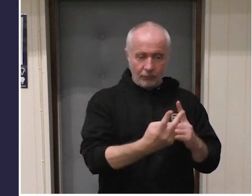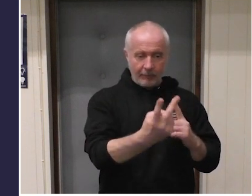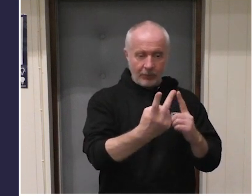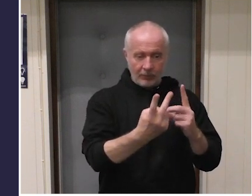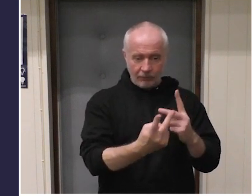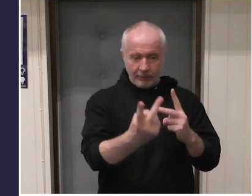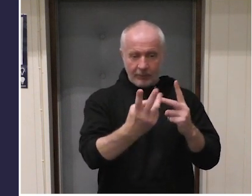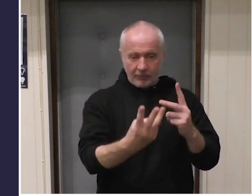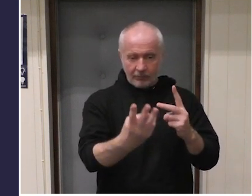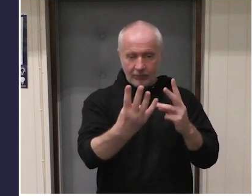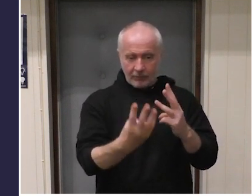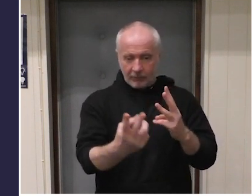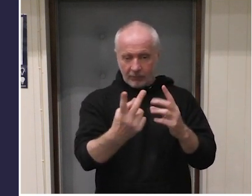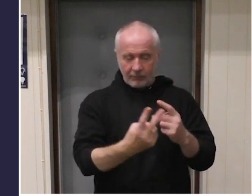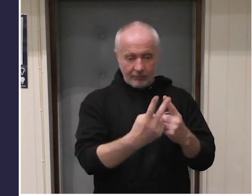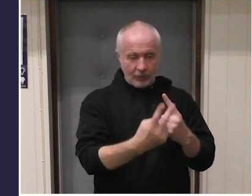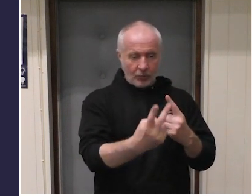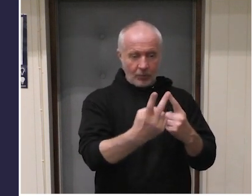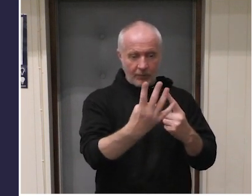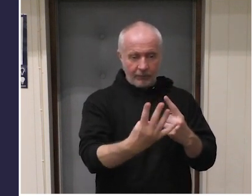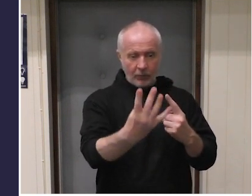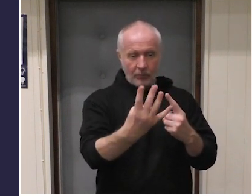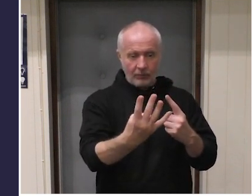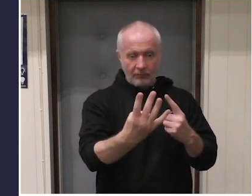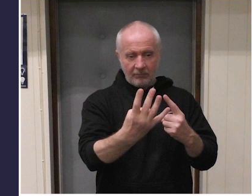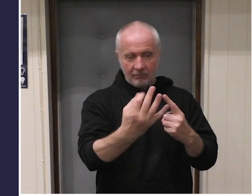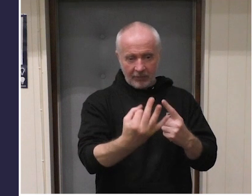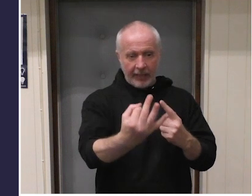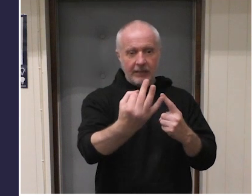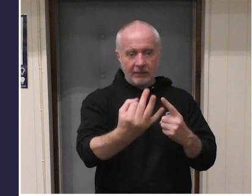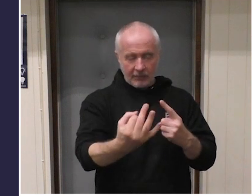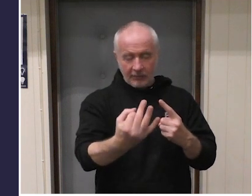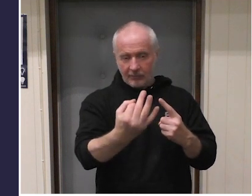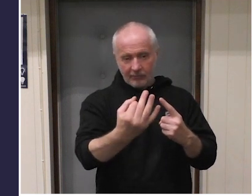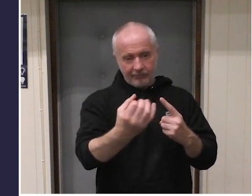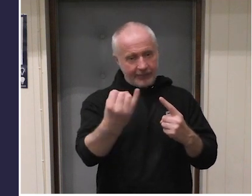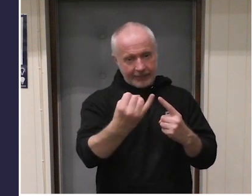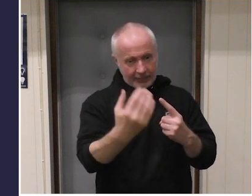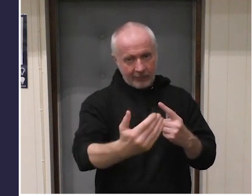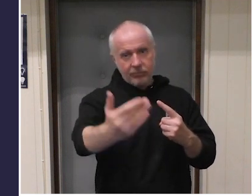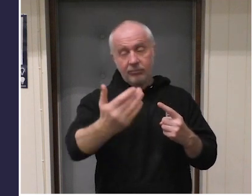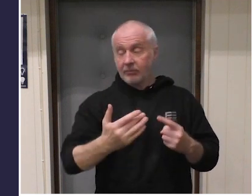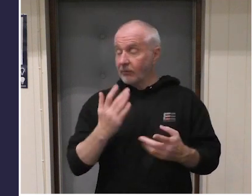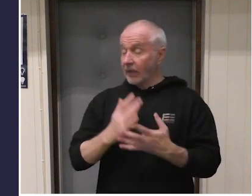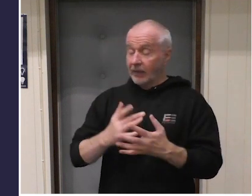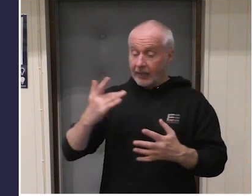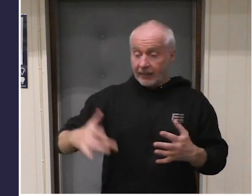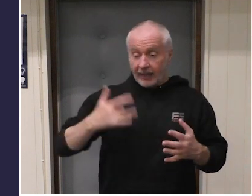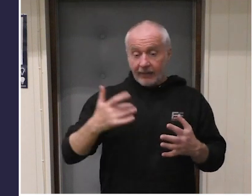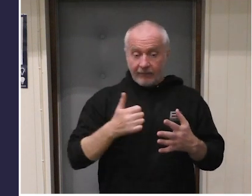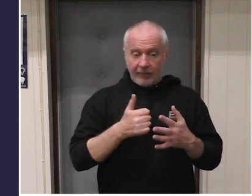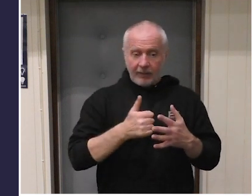So how can we communicate? So the whole thing is life persists, right? It keeps going into the